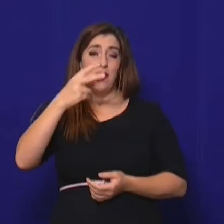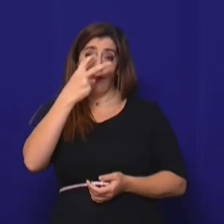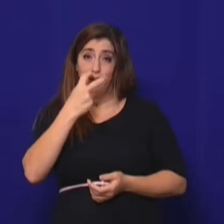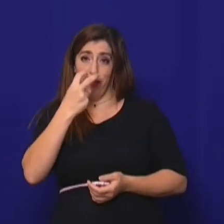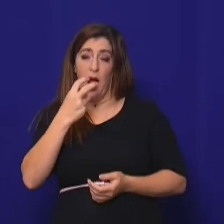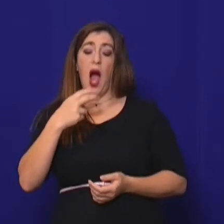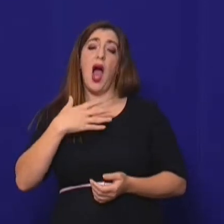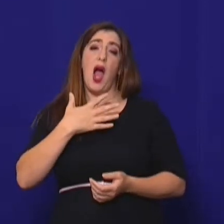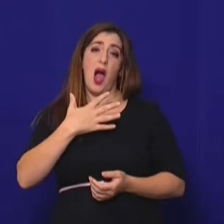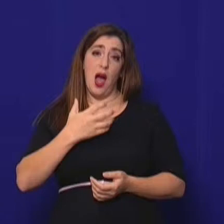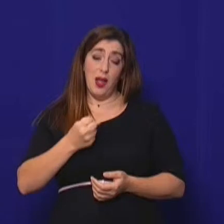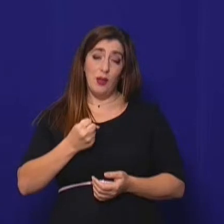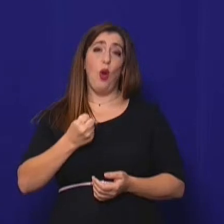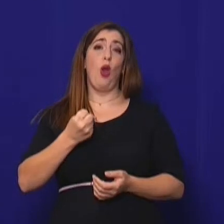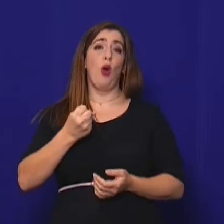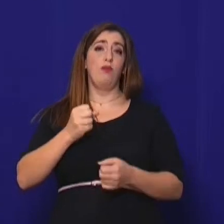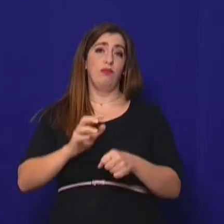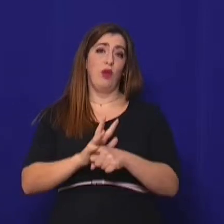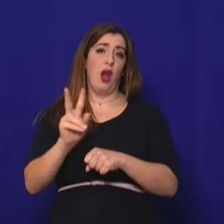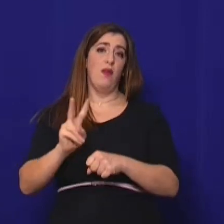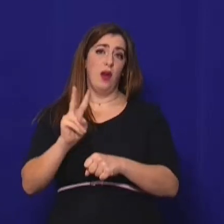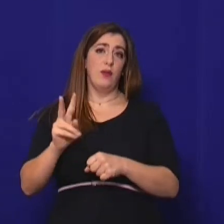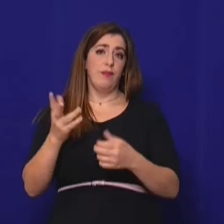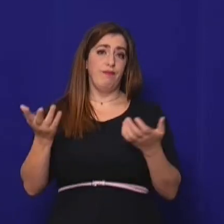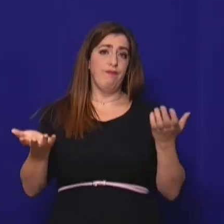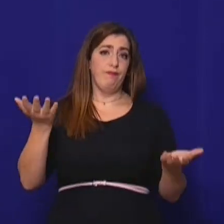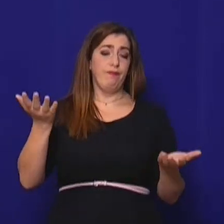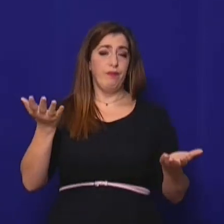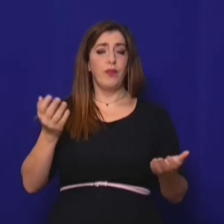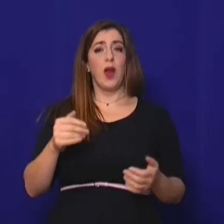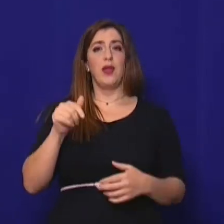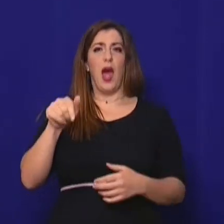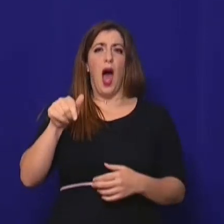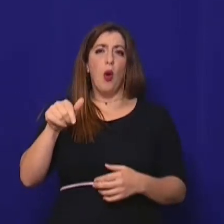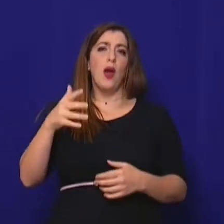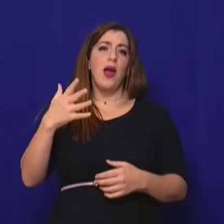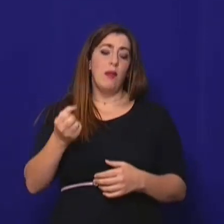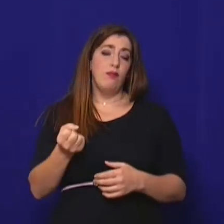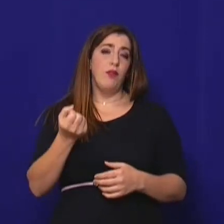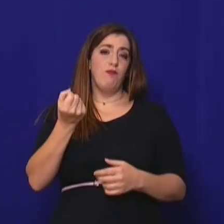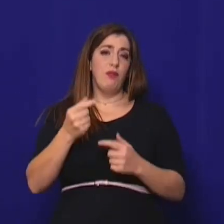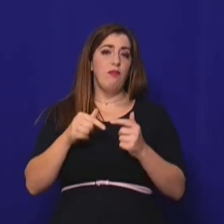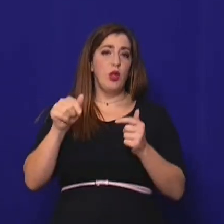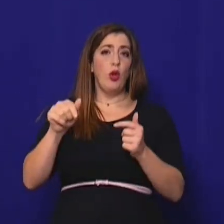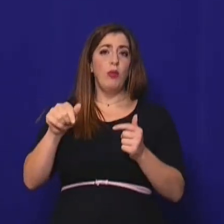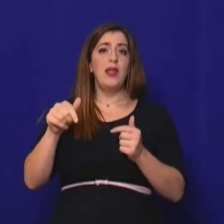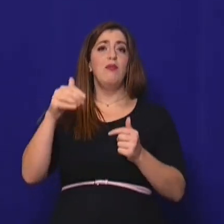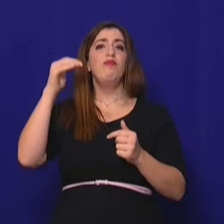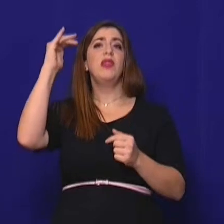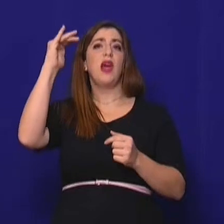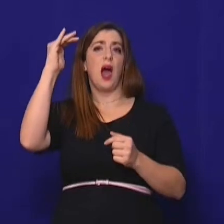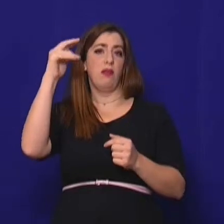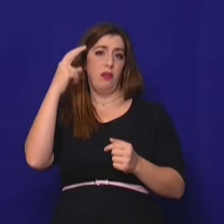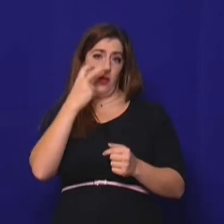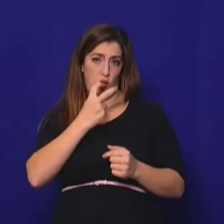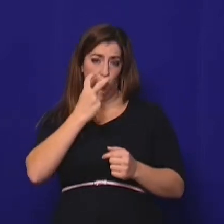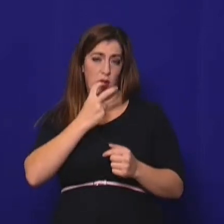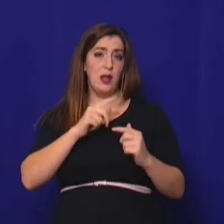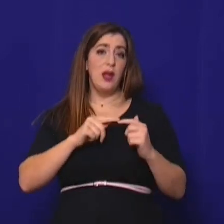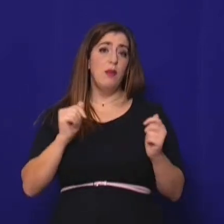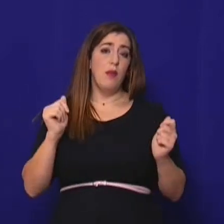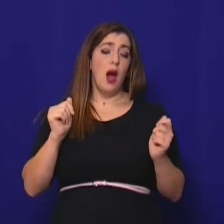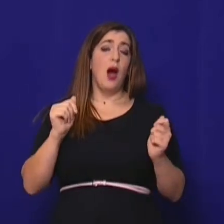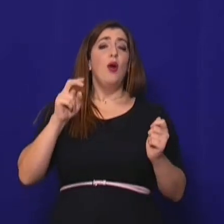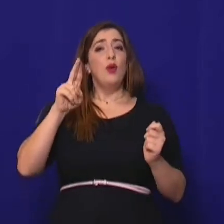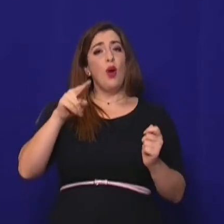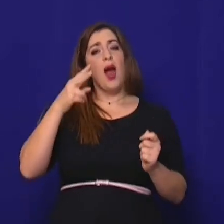Minnhom li jiġu riflessi minn dawk il-persuni li qegħdin jiġu affettwati mid-djar tal-anzjani, però wkoll anke qed